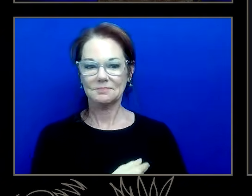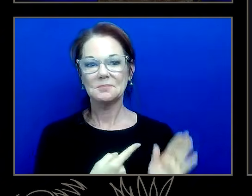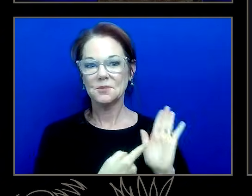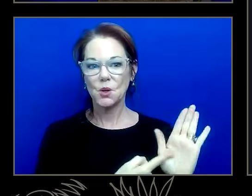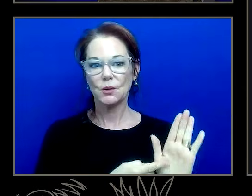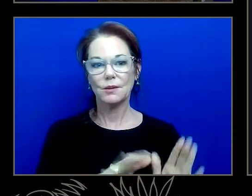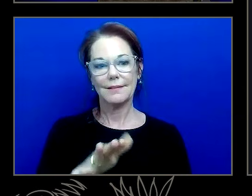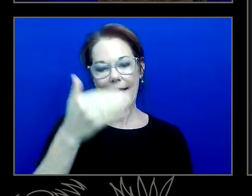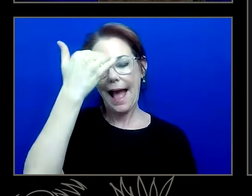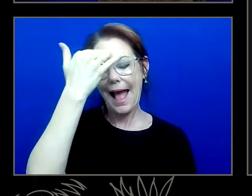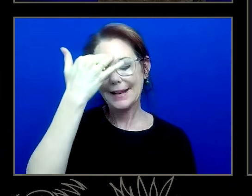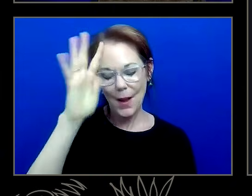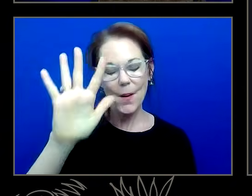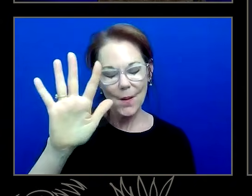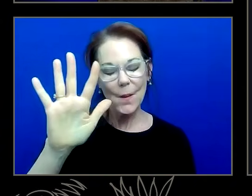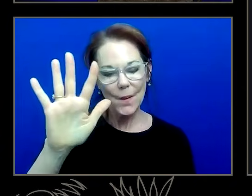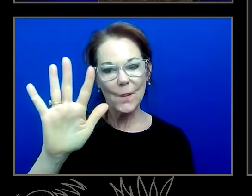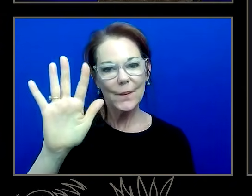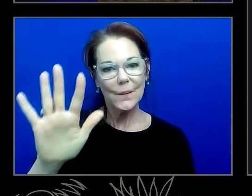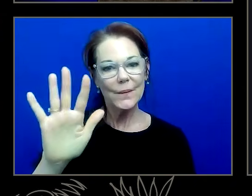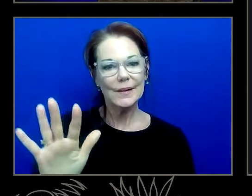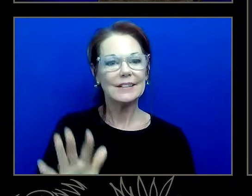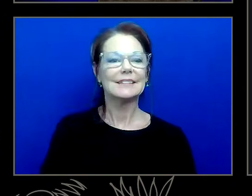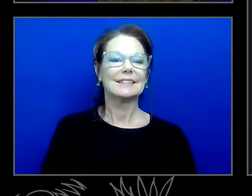I know. So,